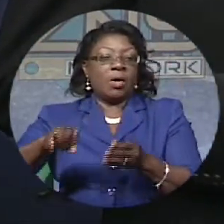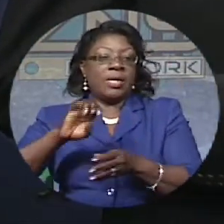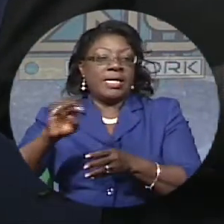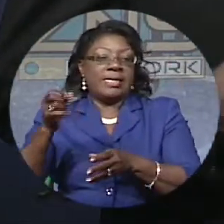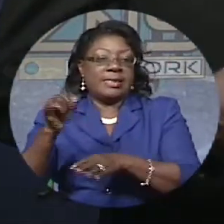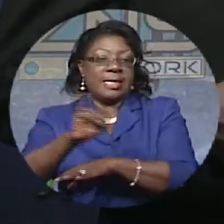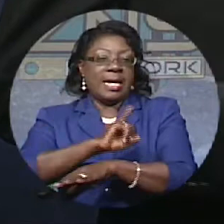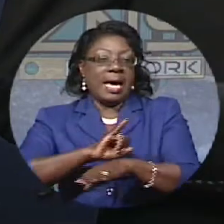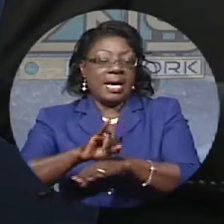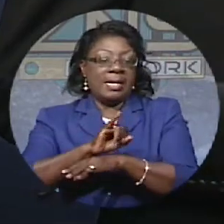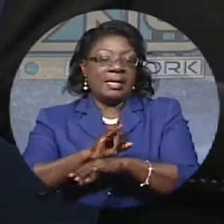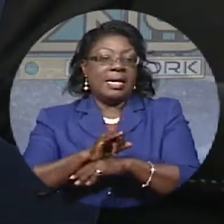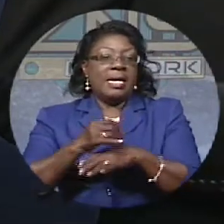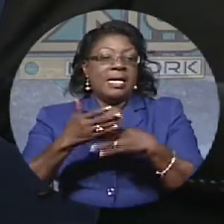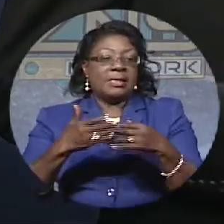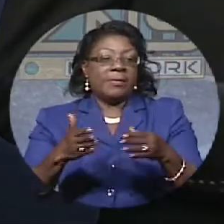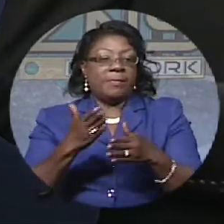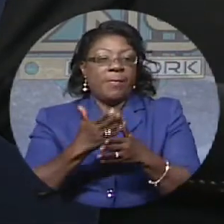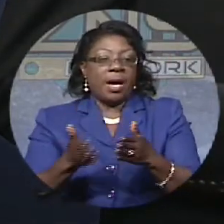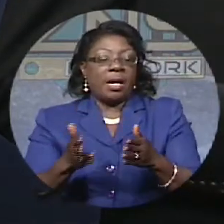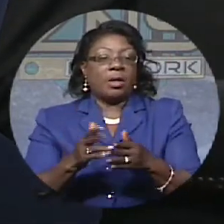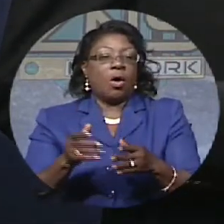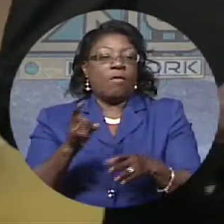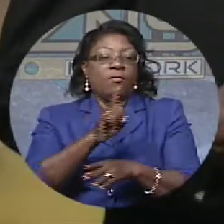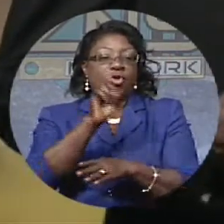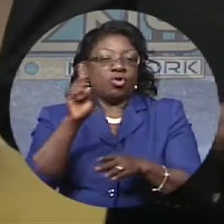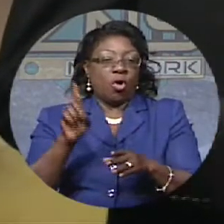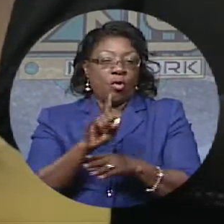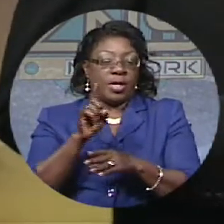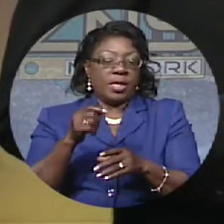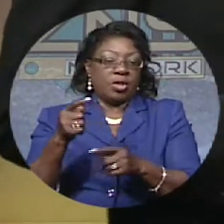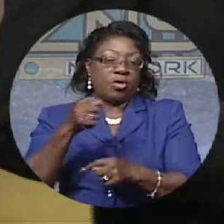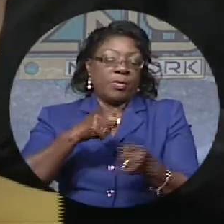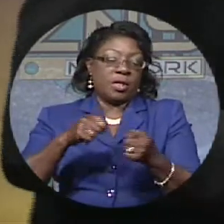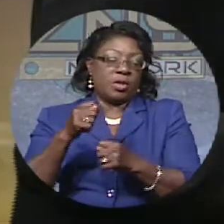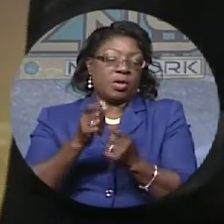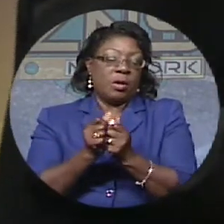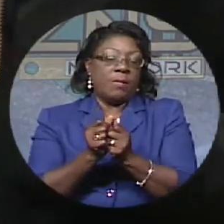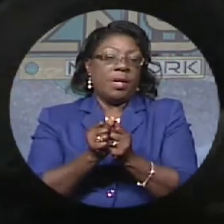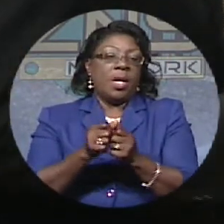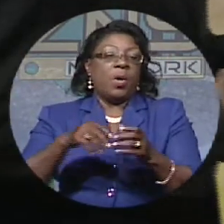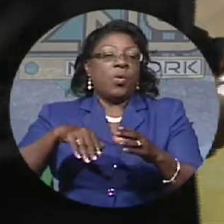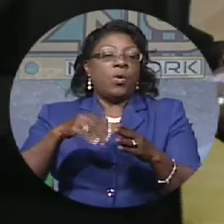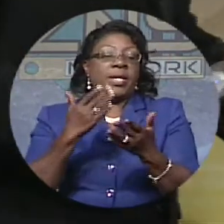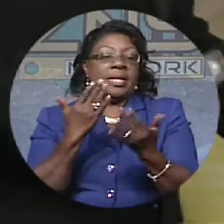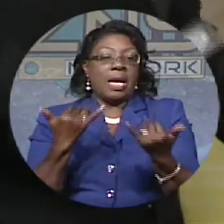sorry. And we just, waiting now to hear from the security for the all clear.